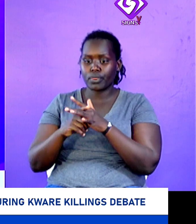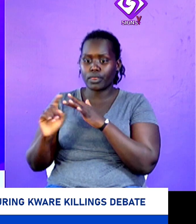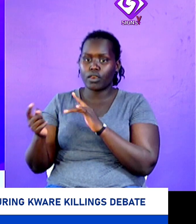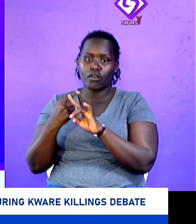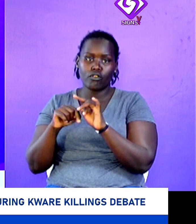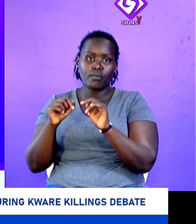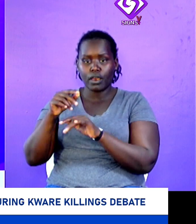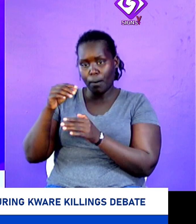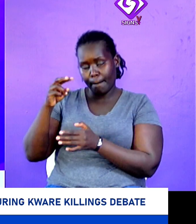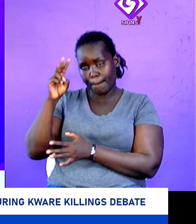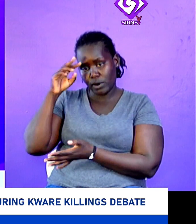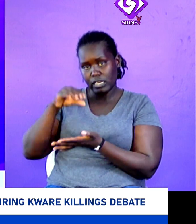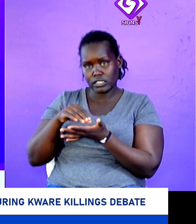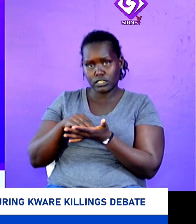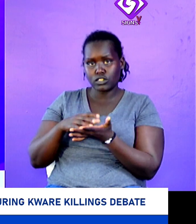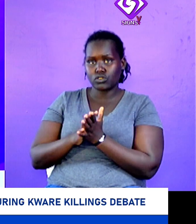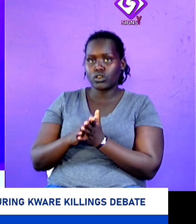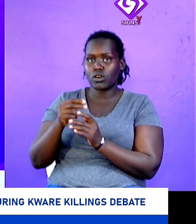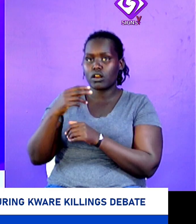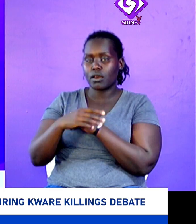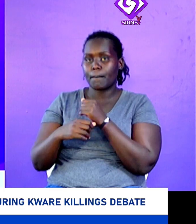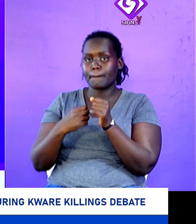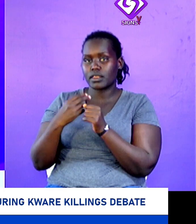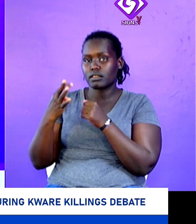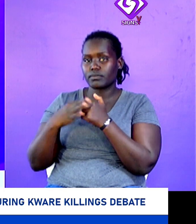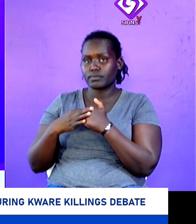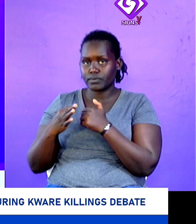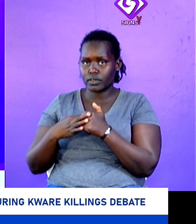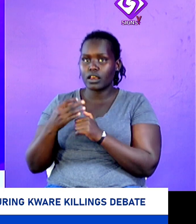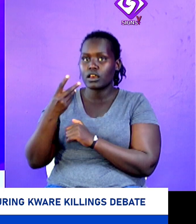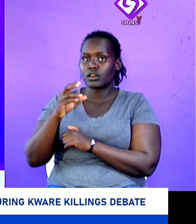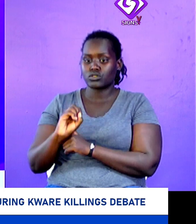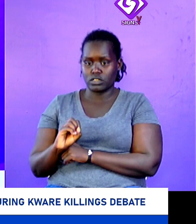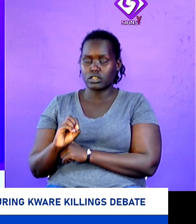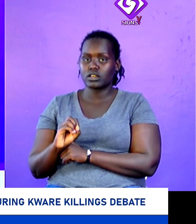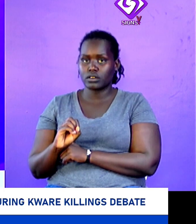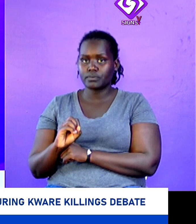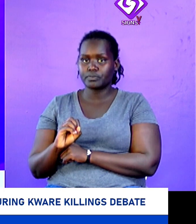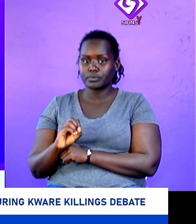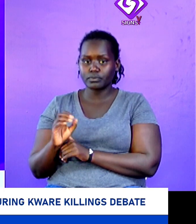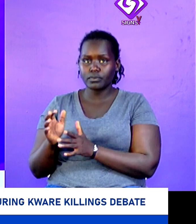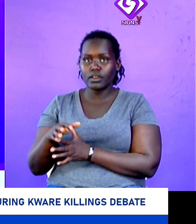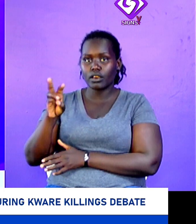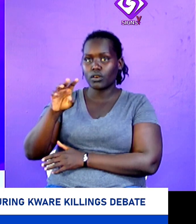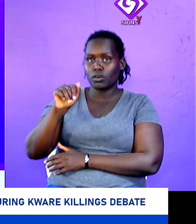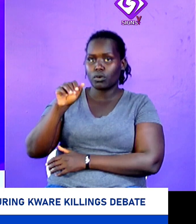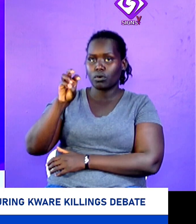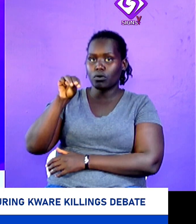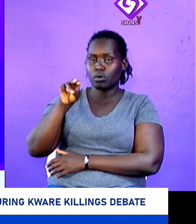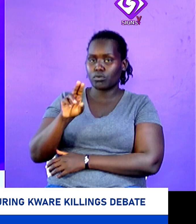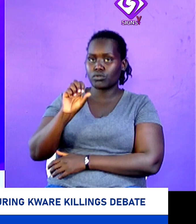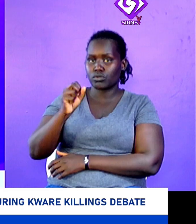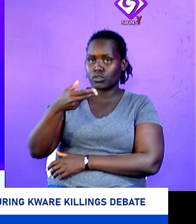on August 20th alongside 12 others. Visibly agitated, Wamushomba accused the